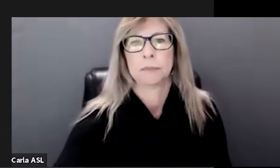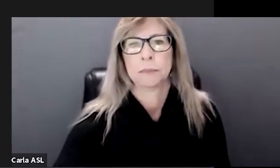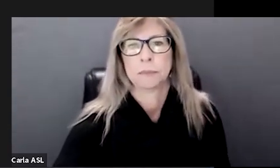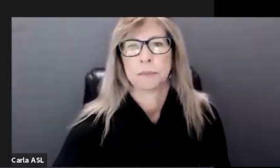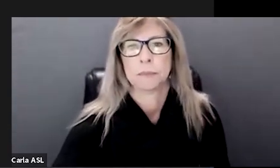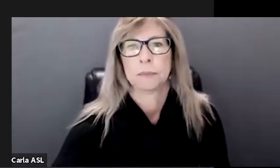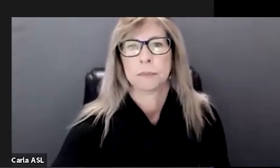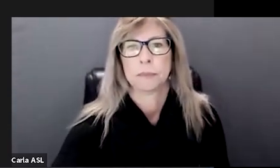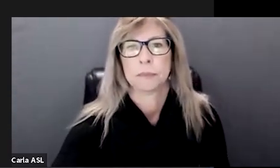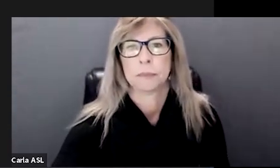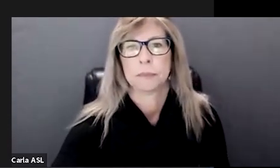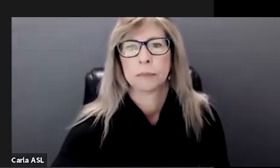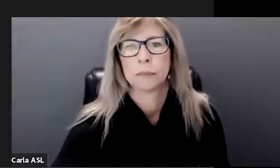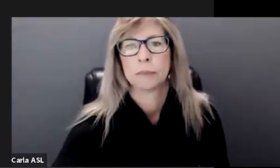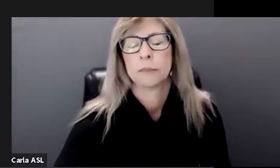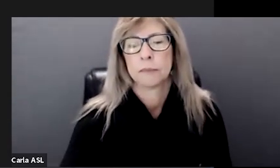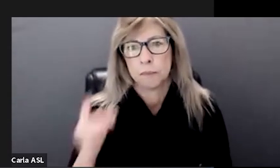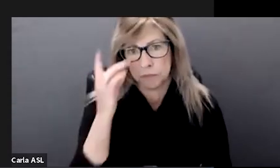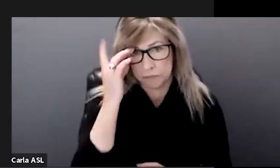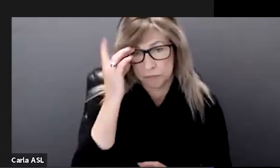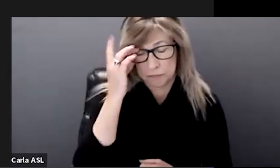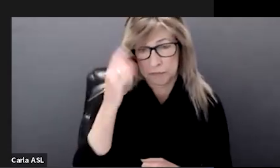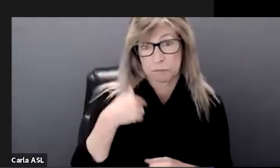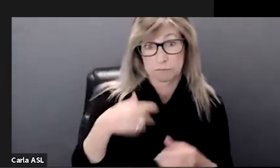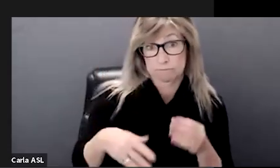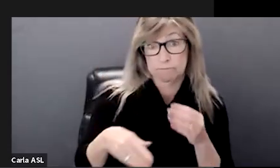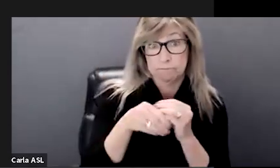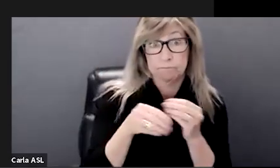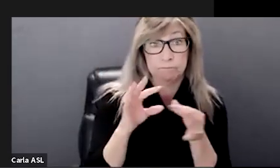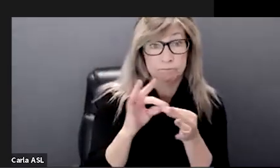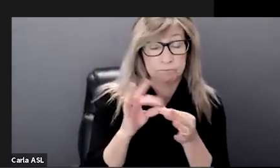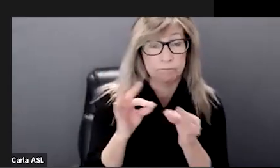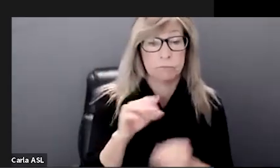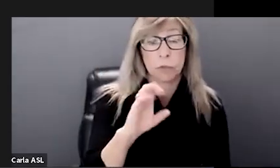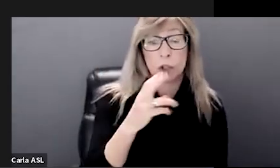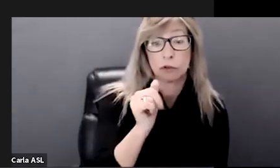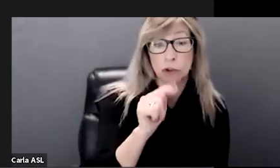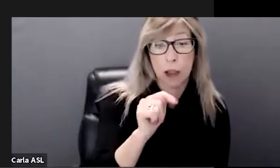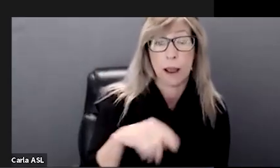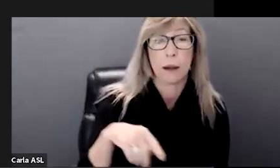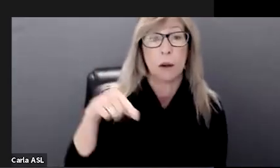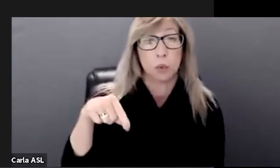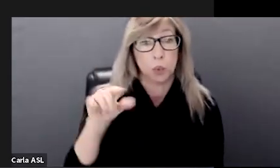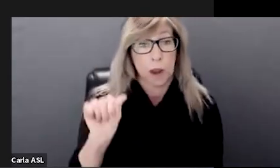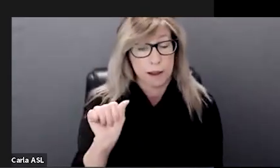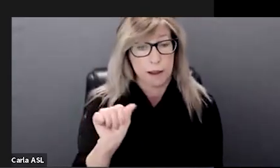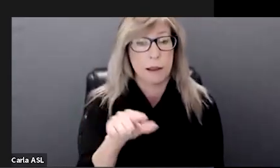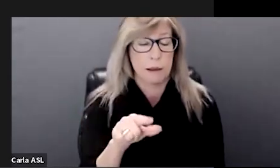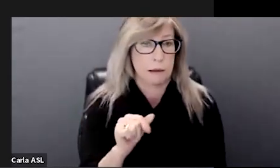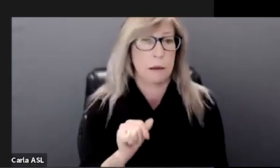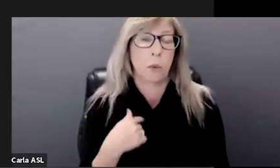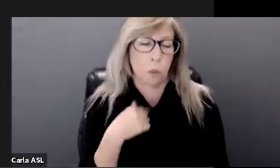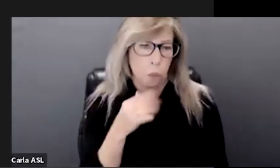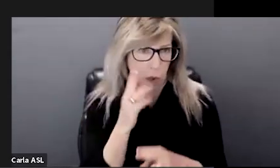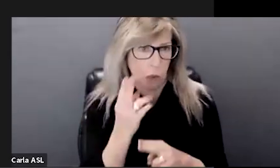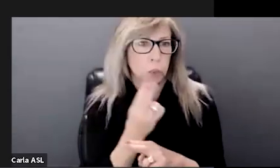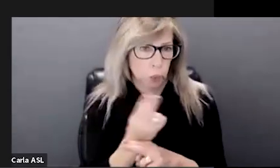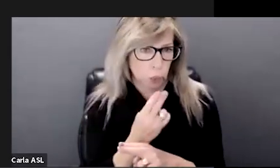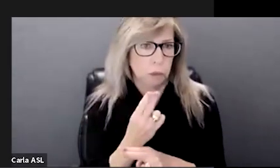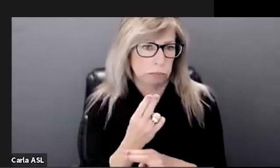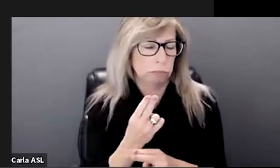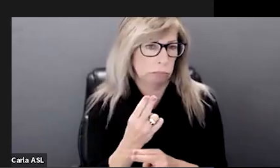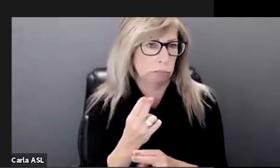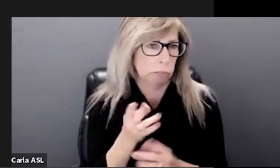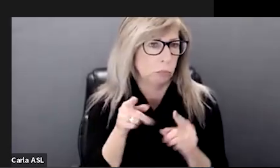housekeeping note that Emil so kindly already pointed out, which is both the chat and Q&A functions. We will be utilizing the chat throughout